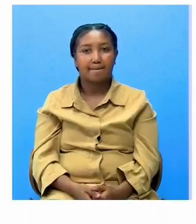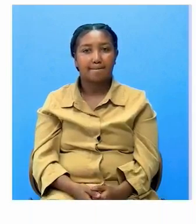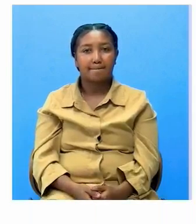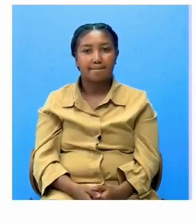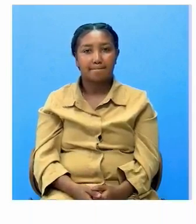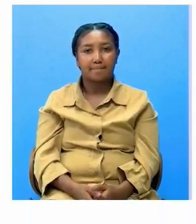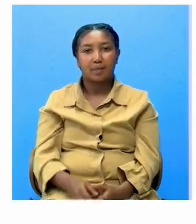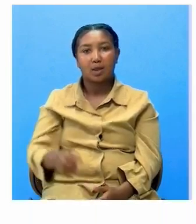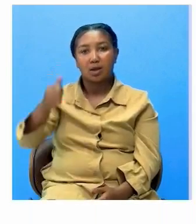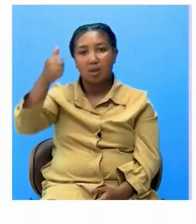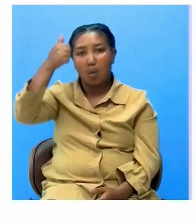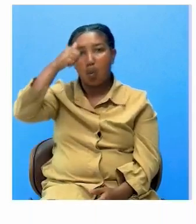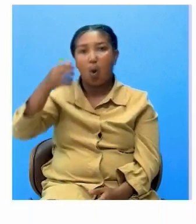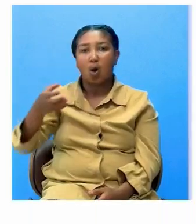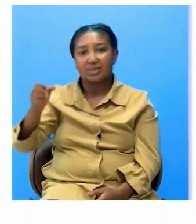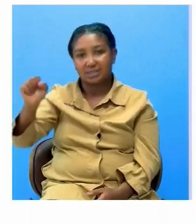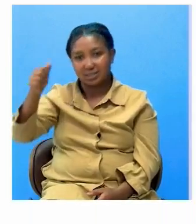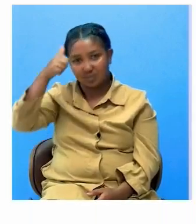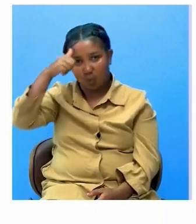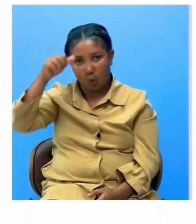S, boys